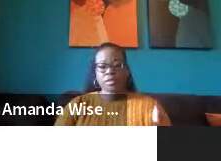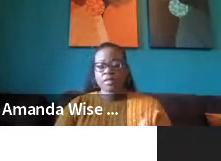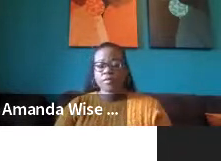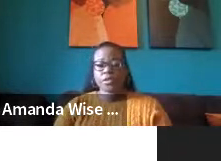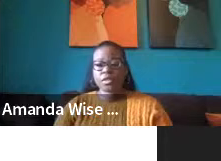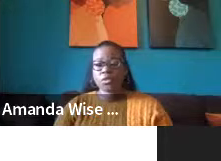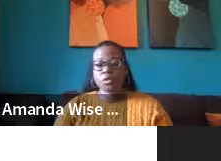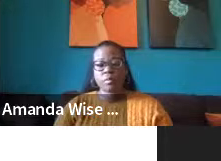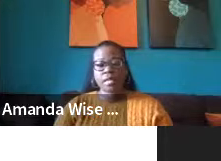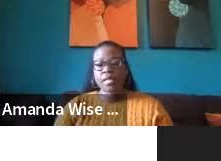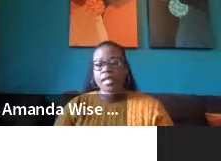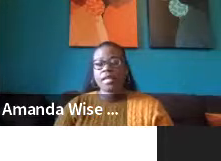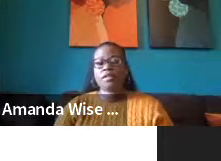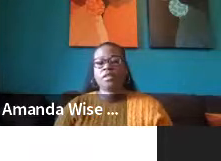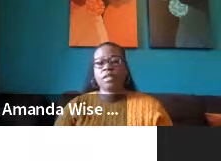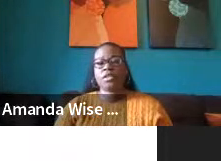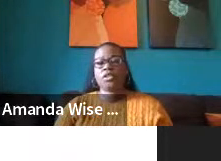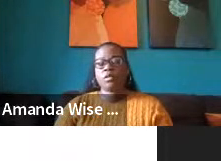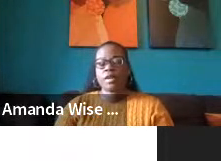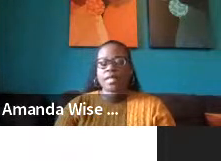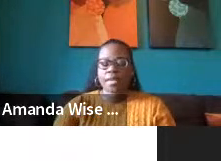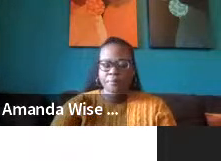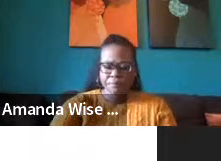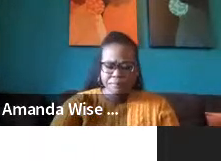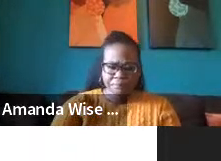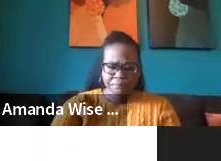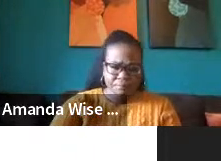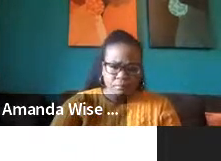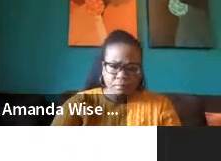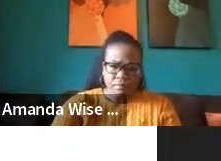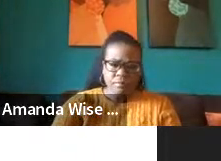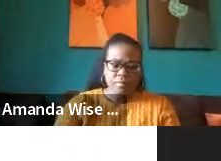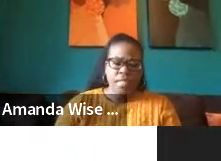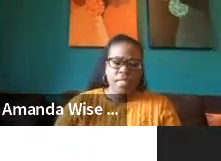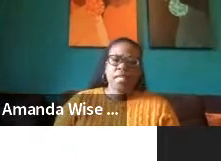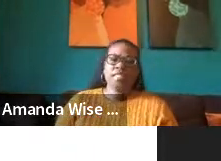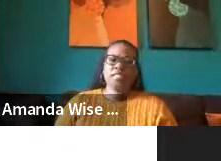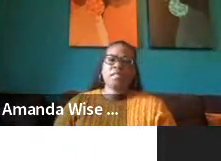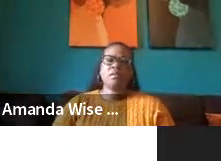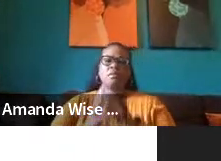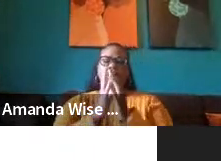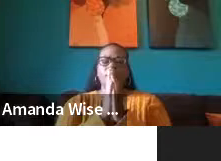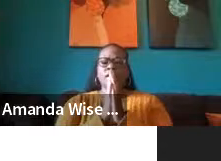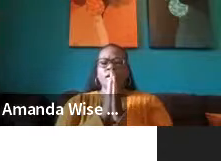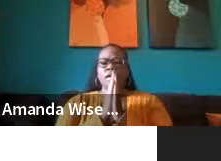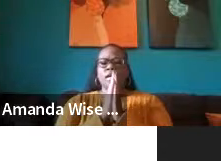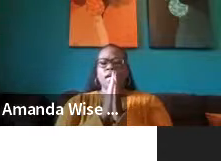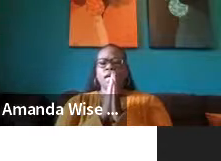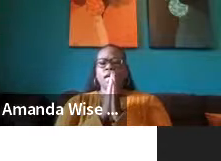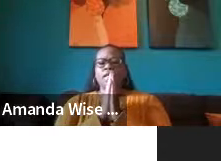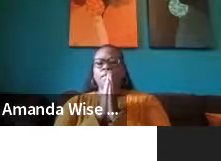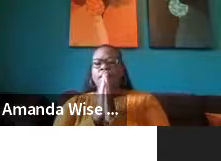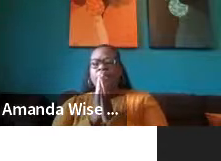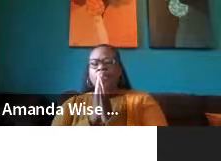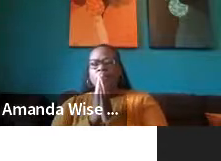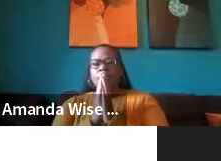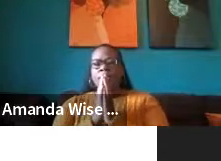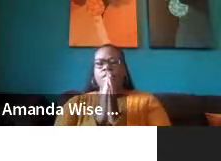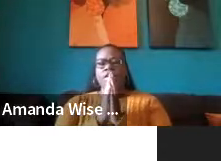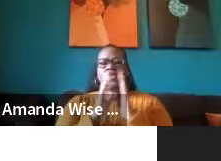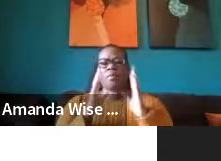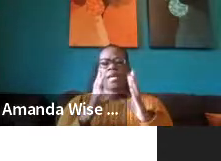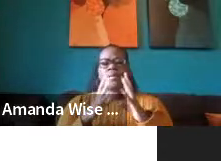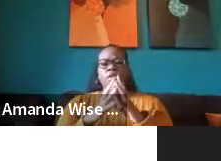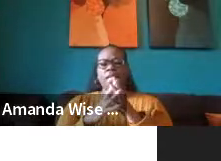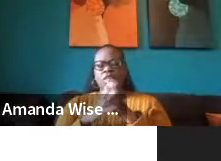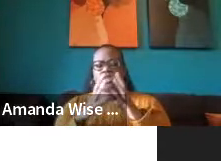you're posting stuff on your social media accounts as well as your website. And so the biggest goal is